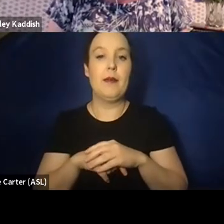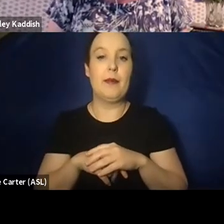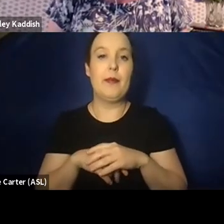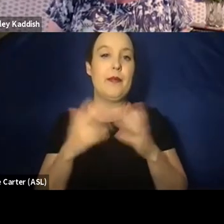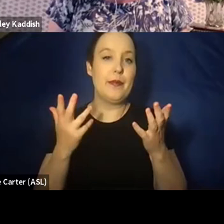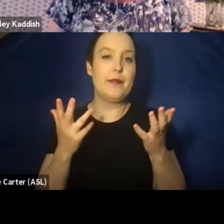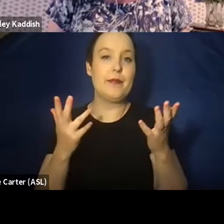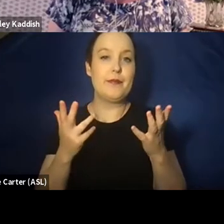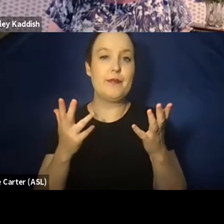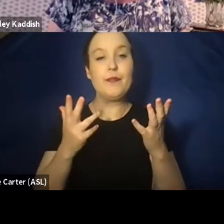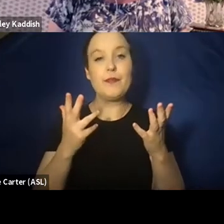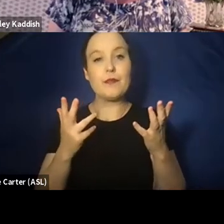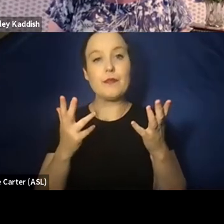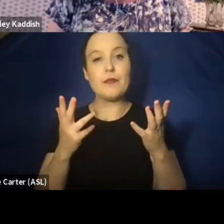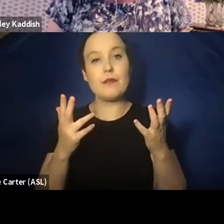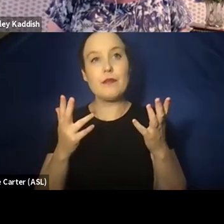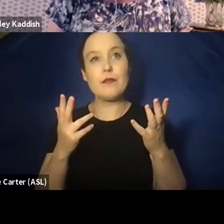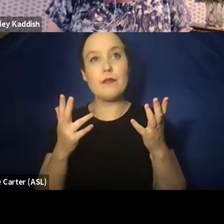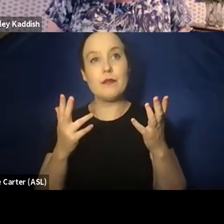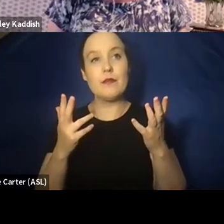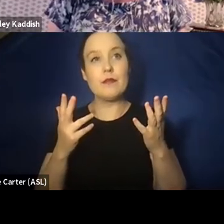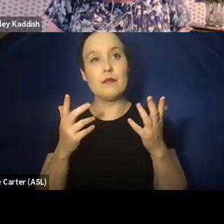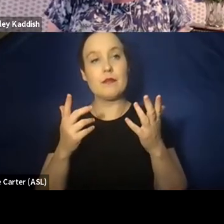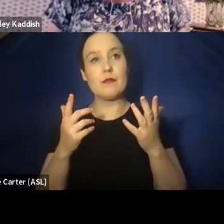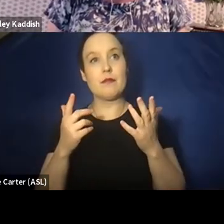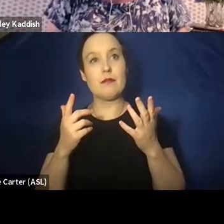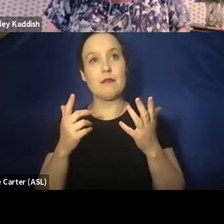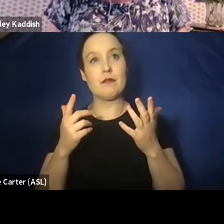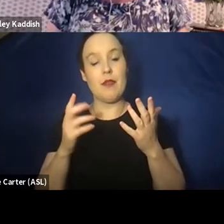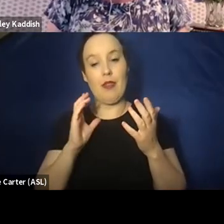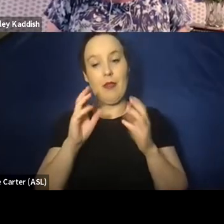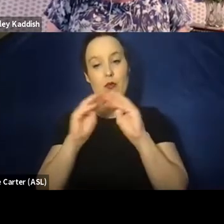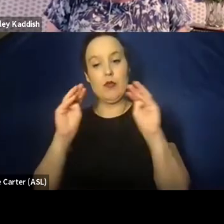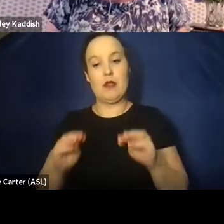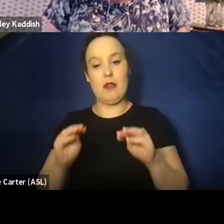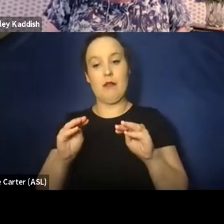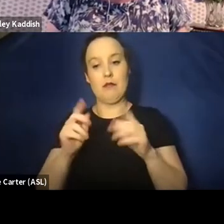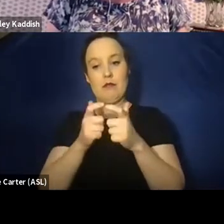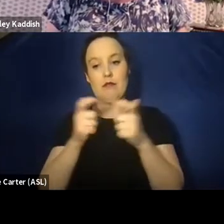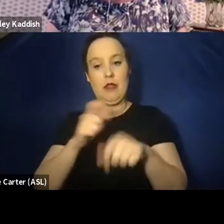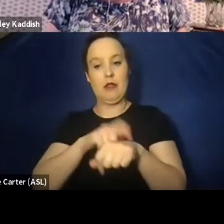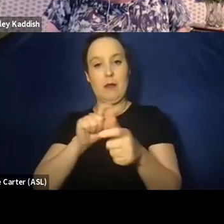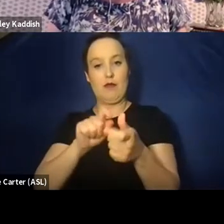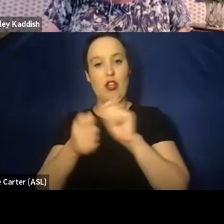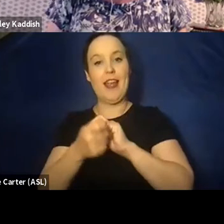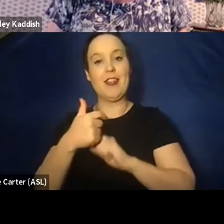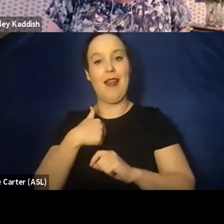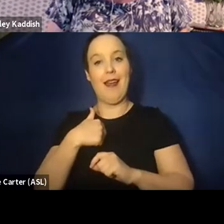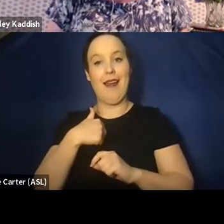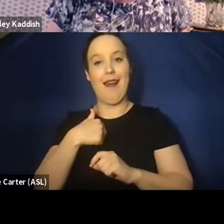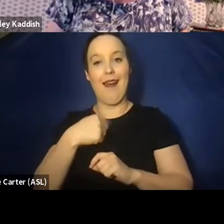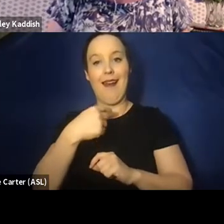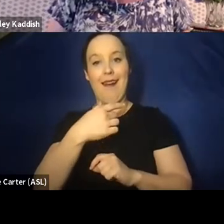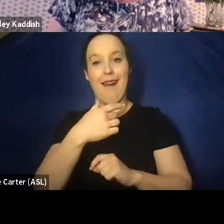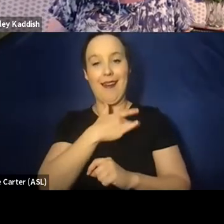it was a very transformational time for a museum. My joke that I repeat a lot this year is that it's extremely difficult